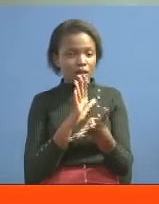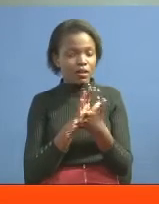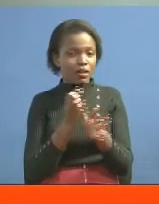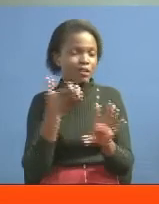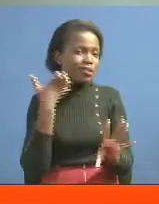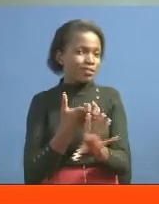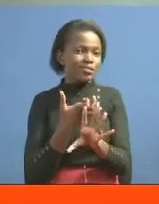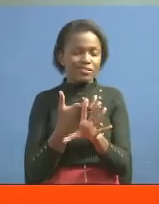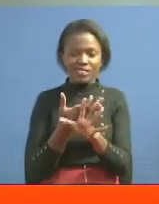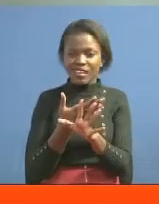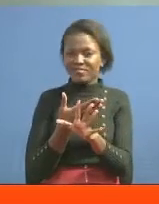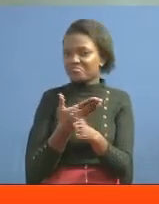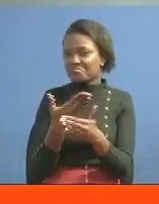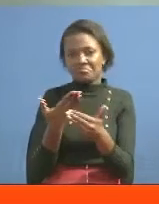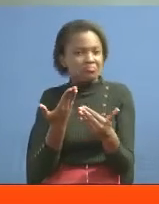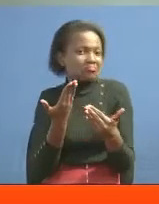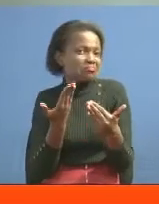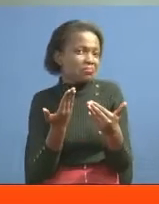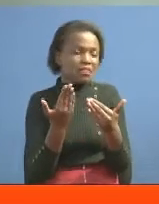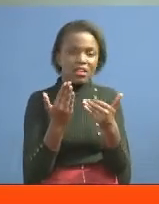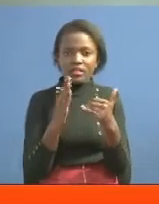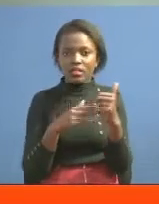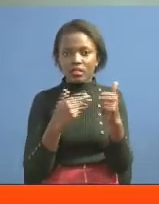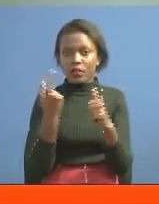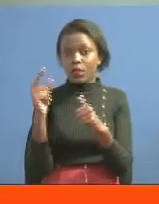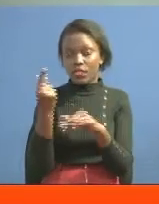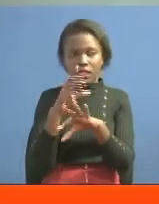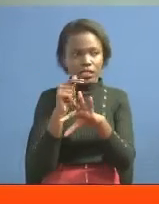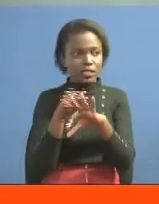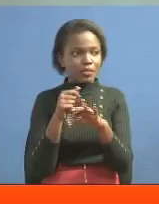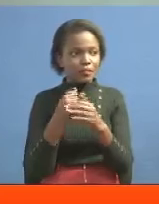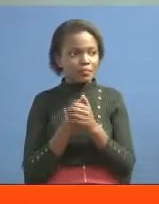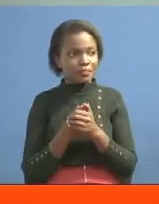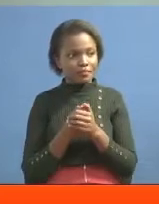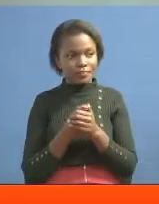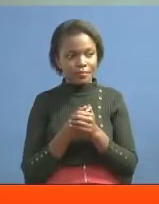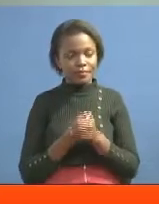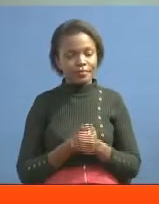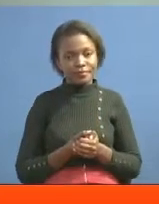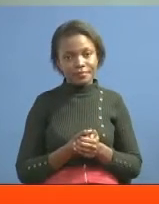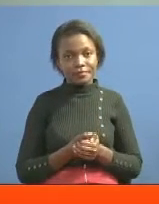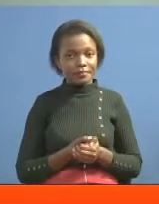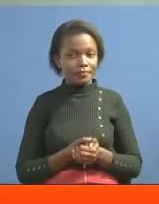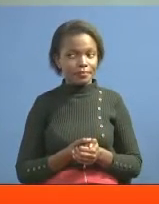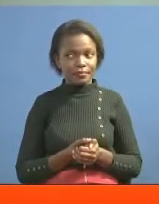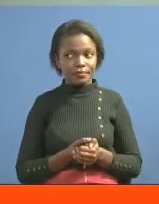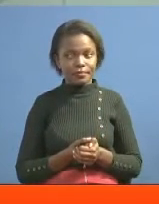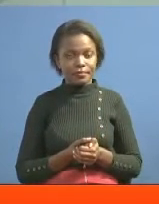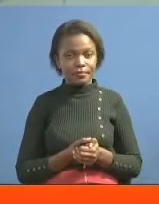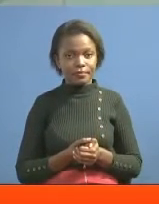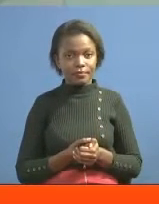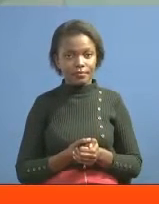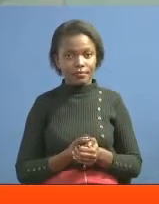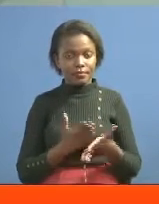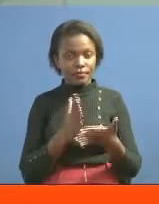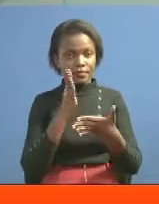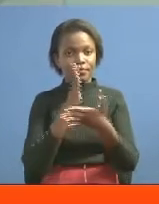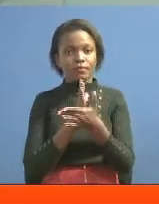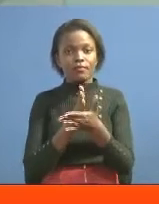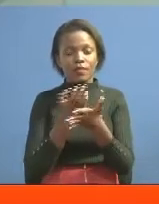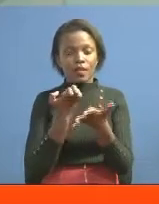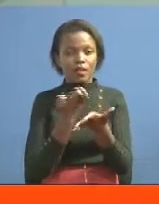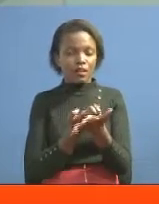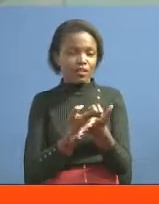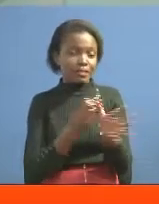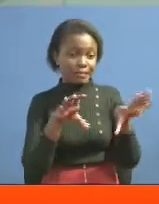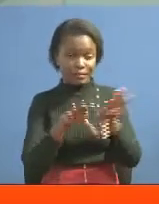the first time? Or how would you compare the first shock and this that could probably be the second shock? Okay, definitely the economy is